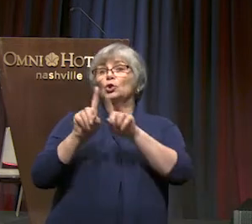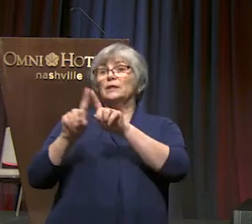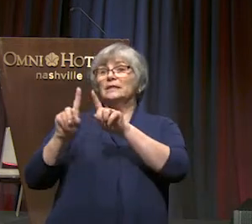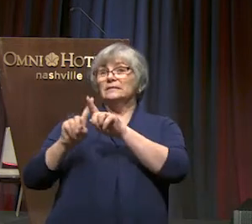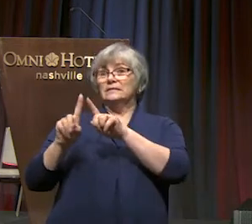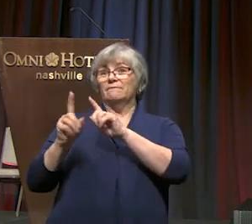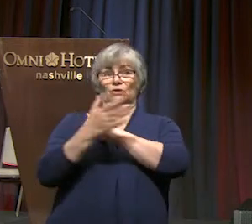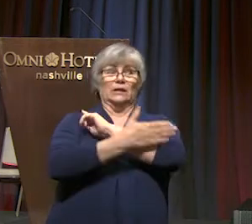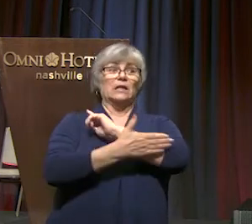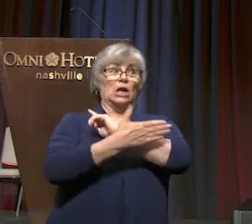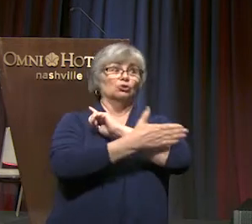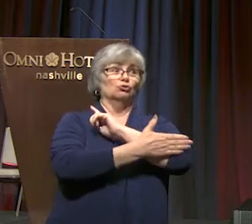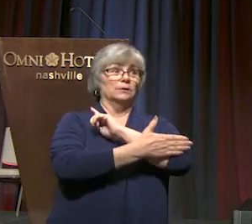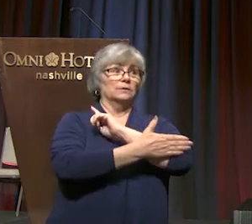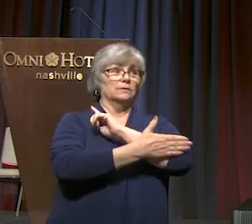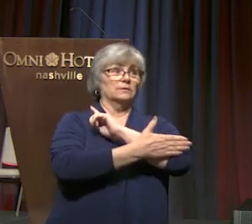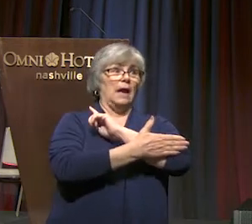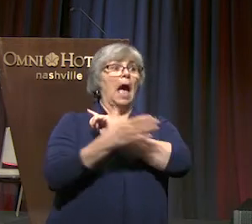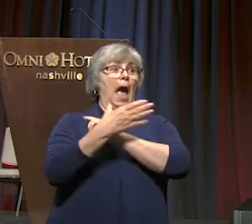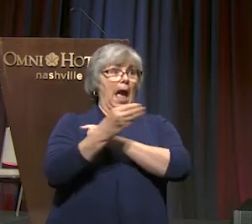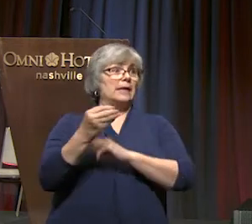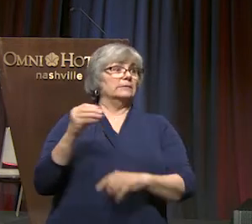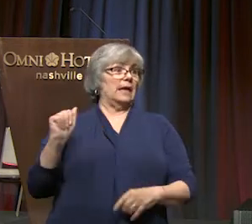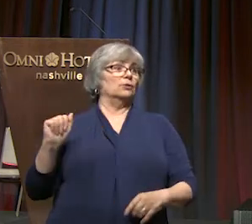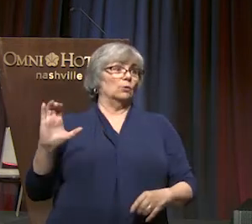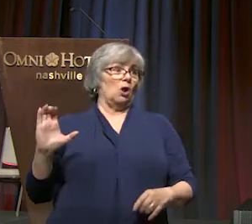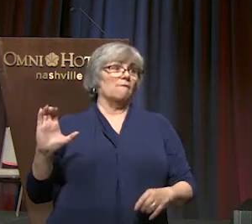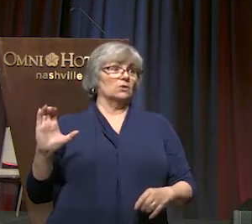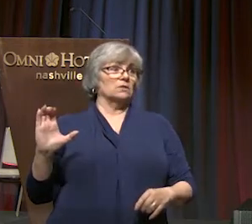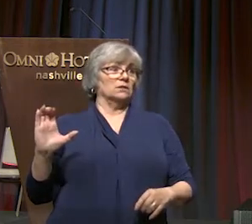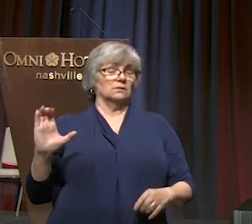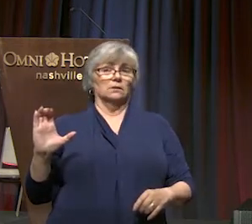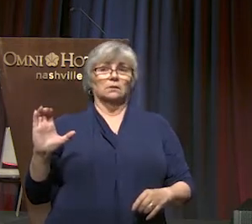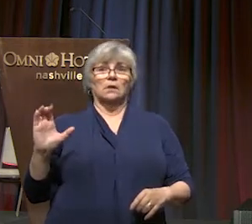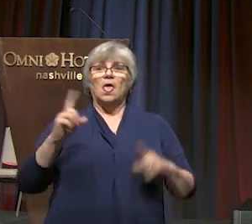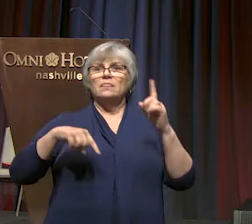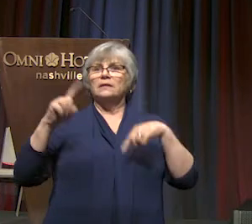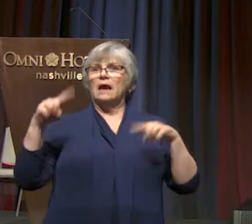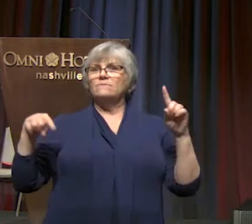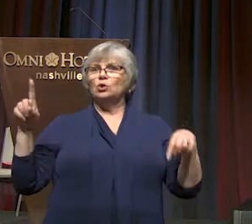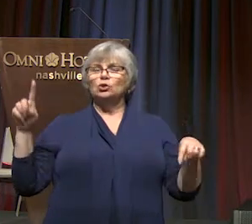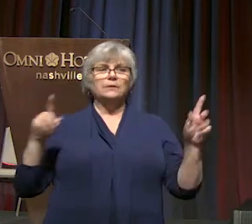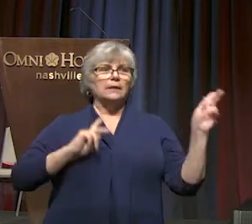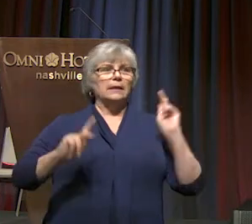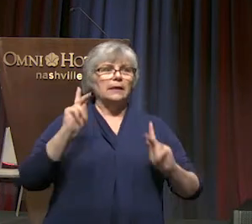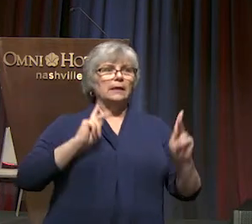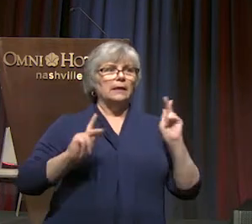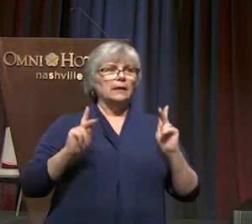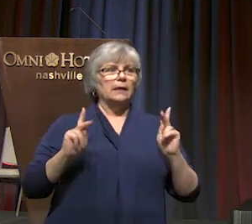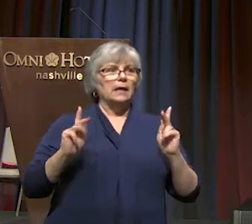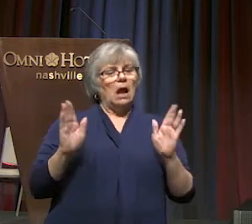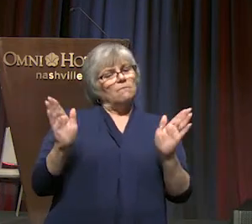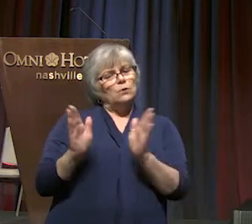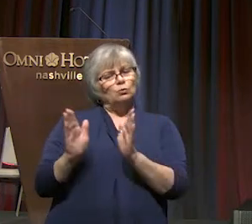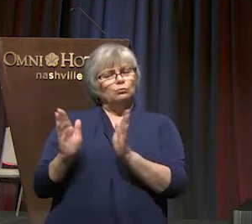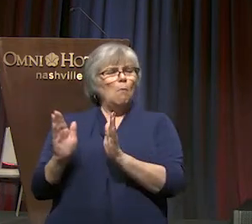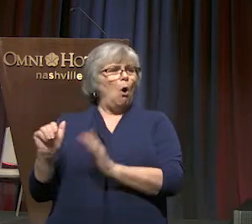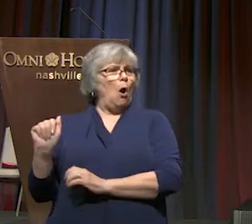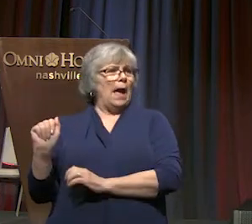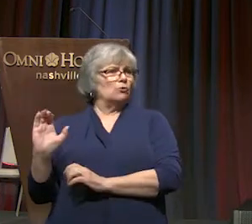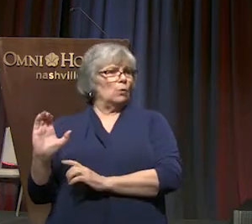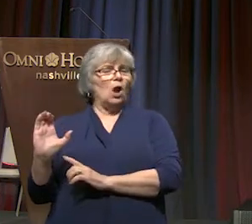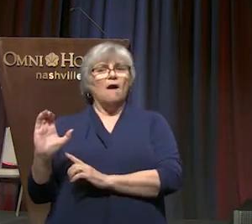countries and annual conferences. The diversity of these small annual